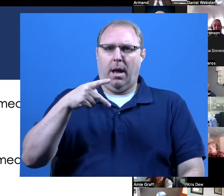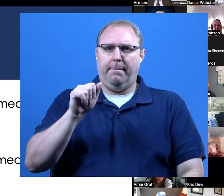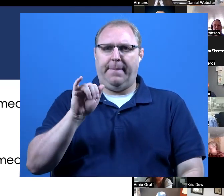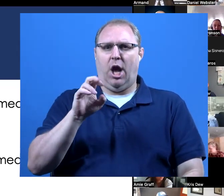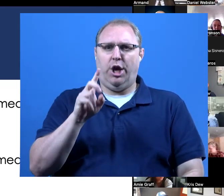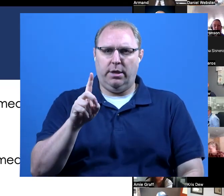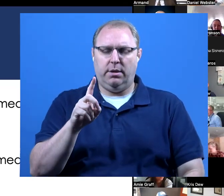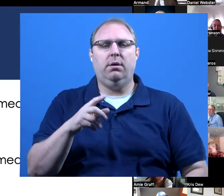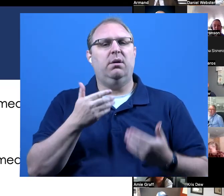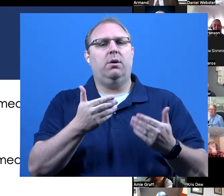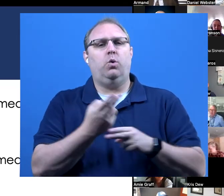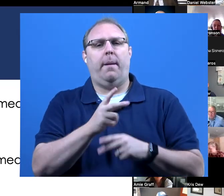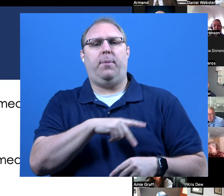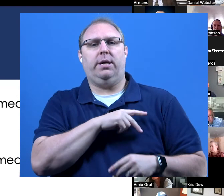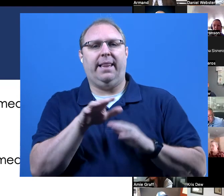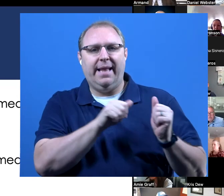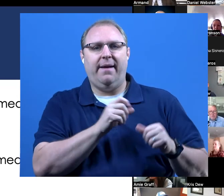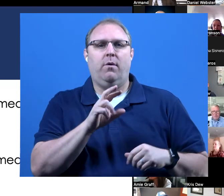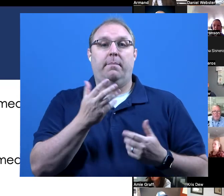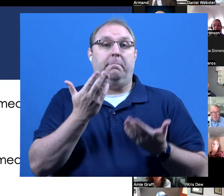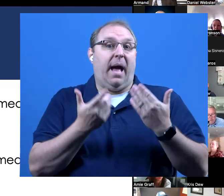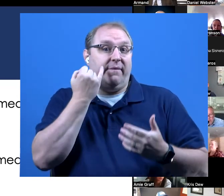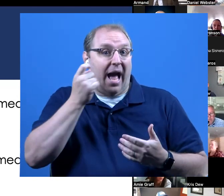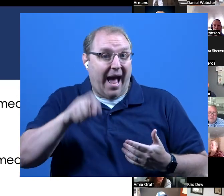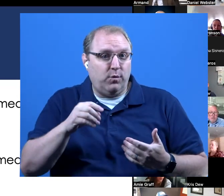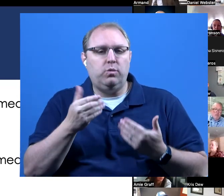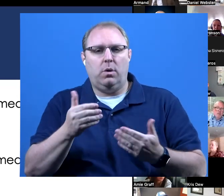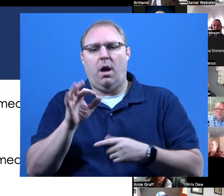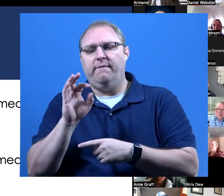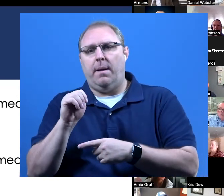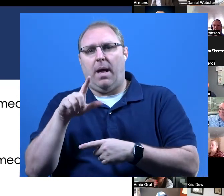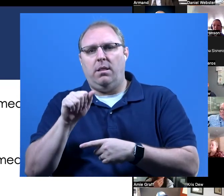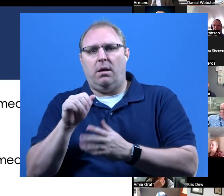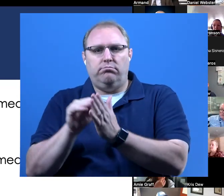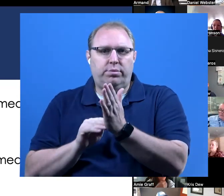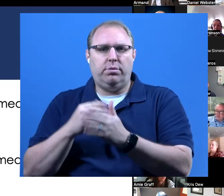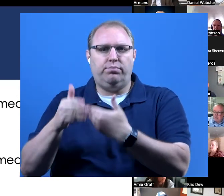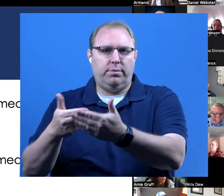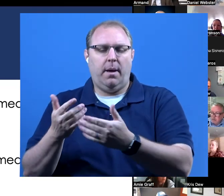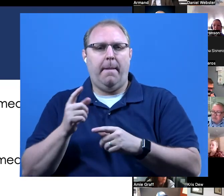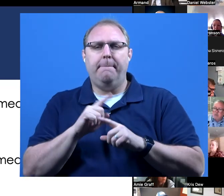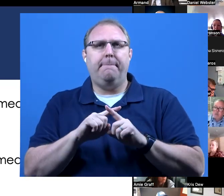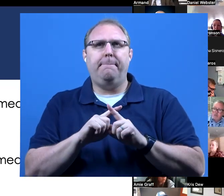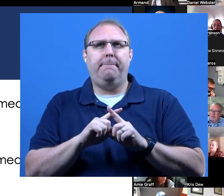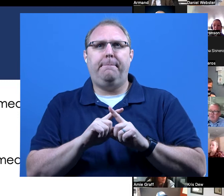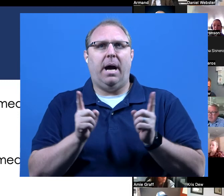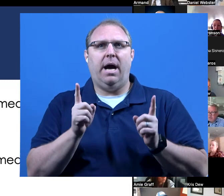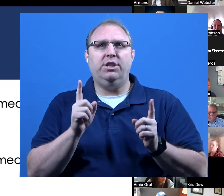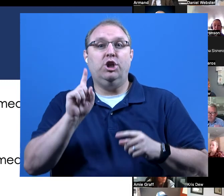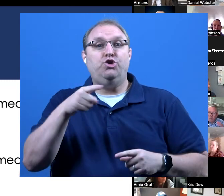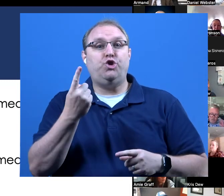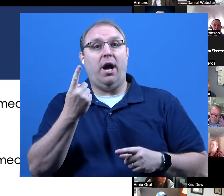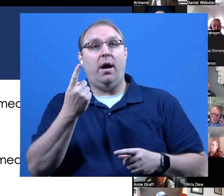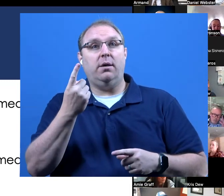you're overusing based on what's prescribed, and you were asked to drug test, even though you were